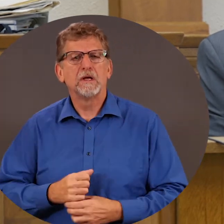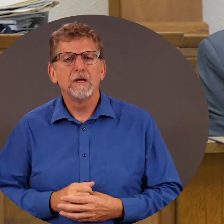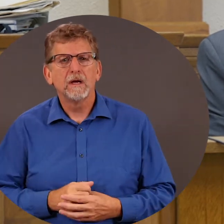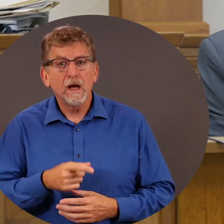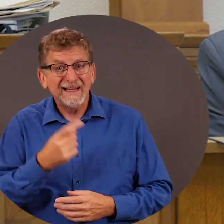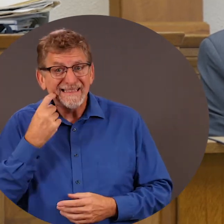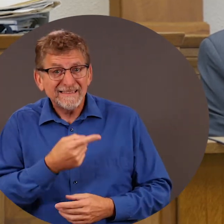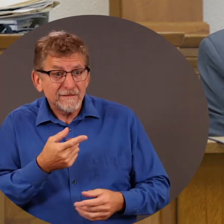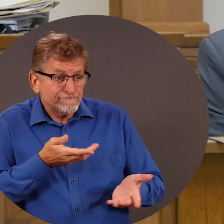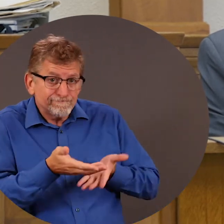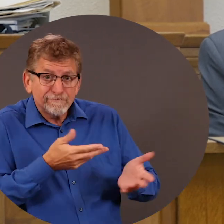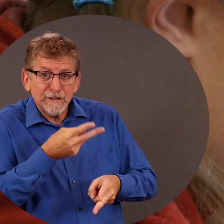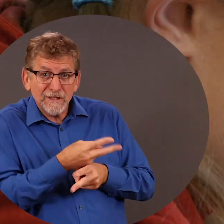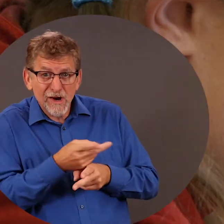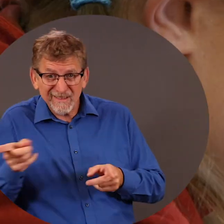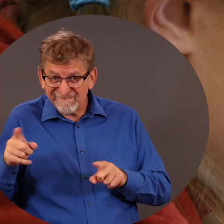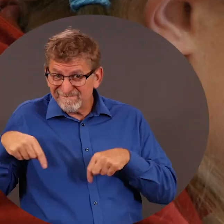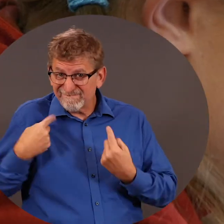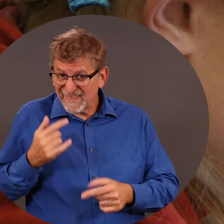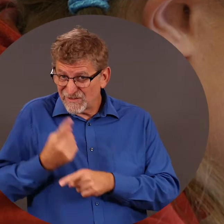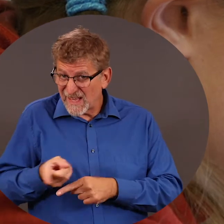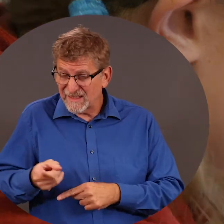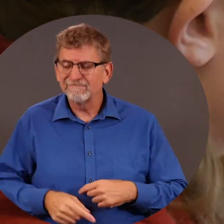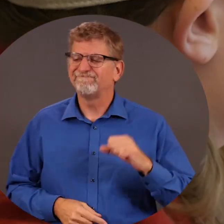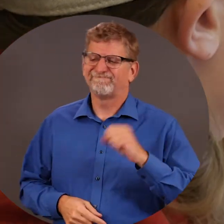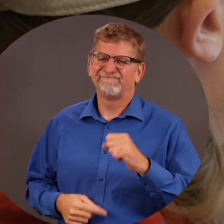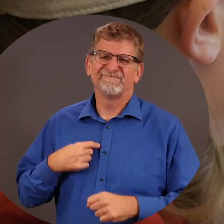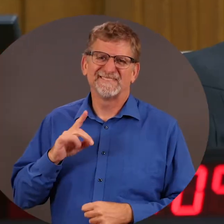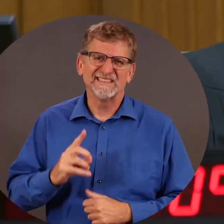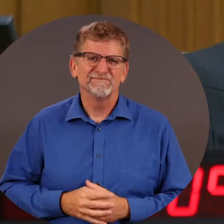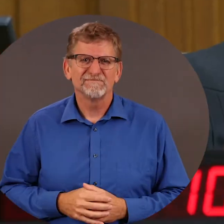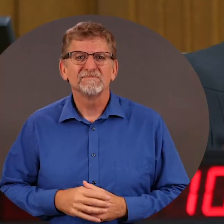was terminated this past June, you were on board with that as well? I was.